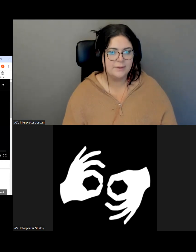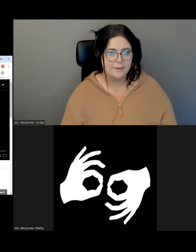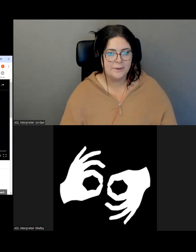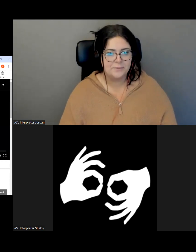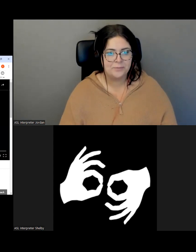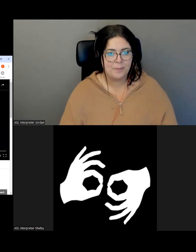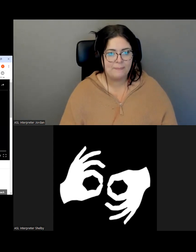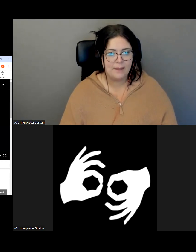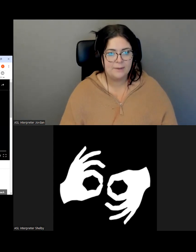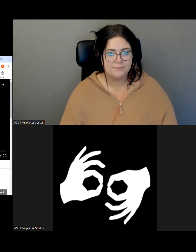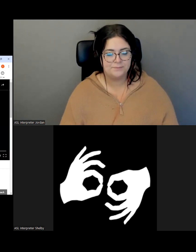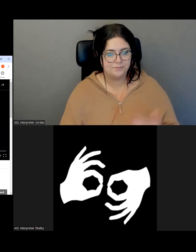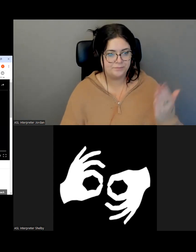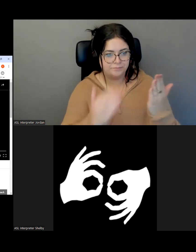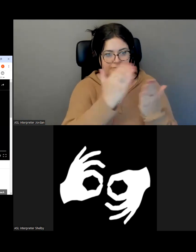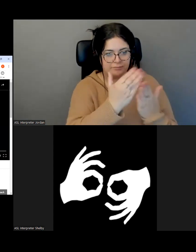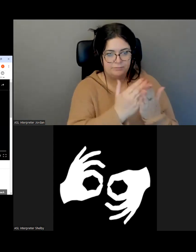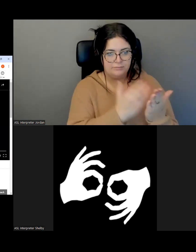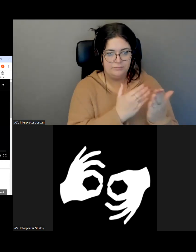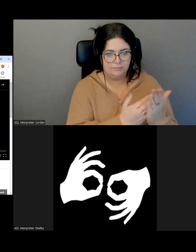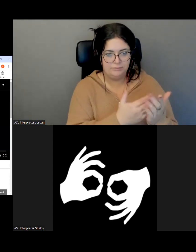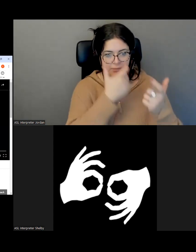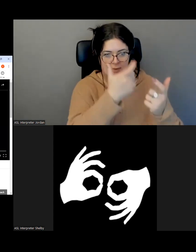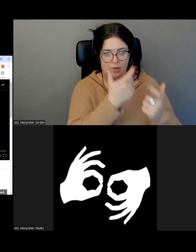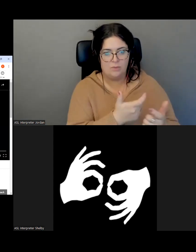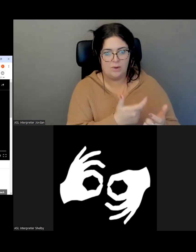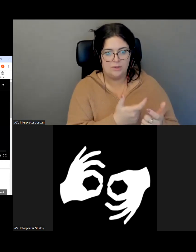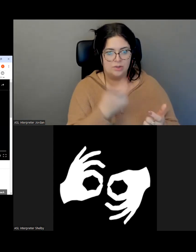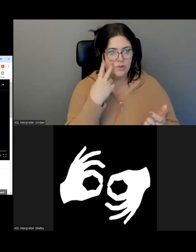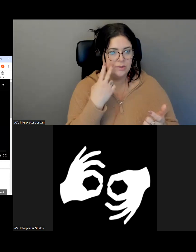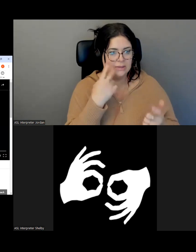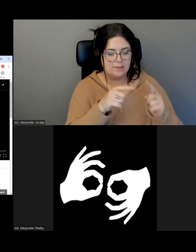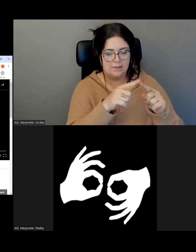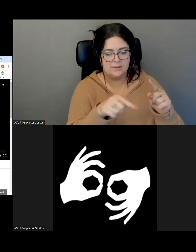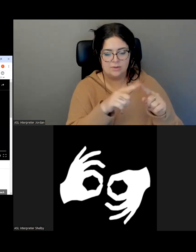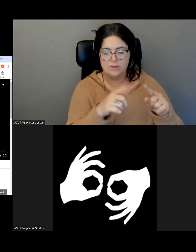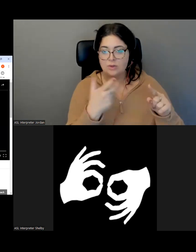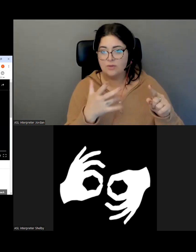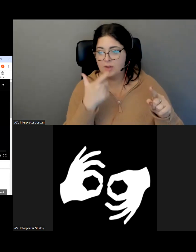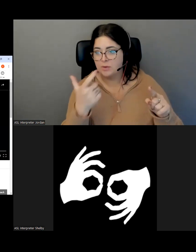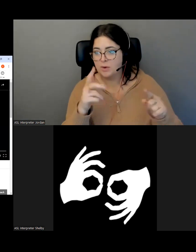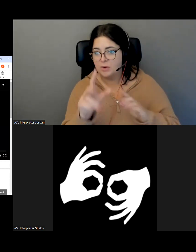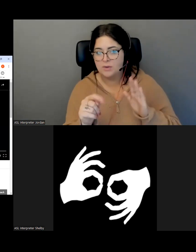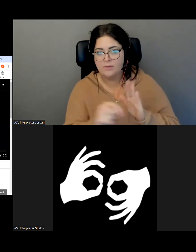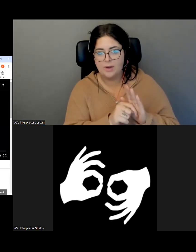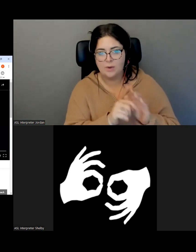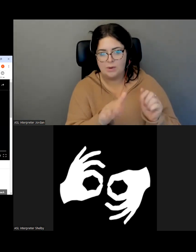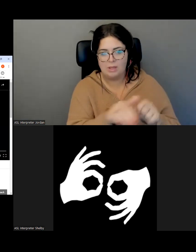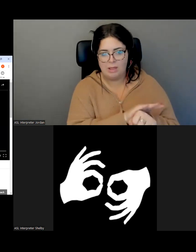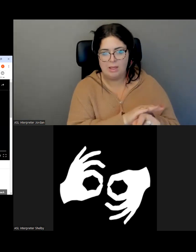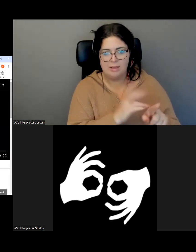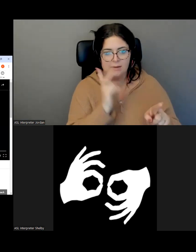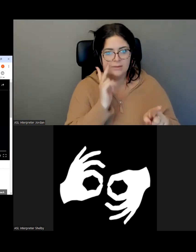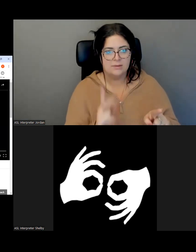So you'll have a list of videos that you'll watch. These little circles here will be filled in after each video you've watched. Sometimes like